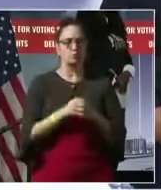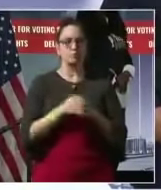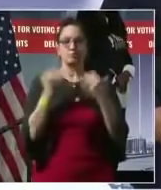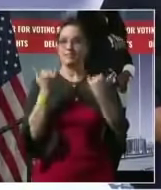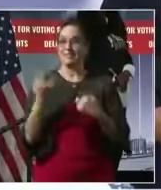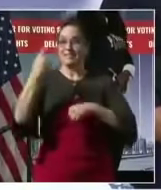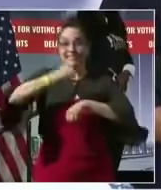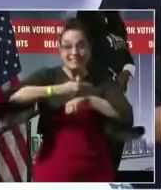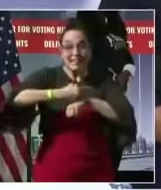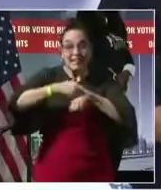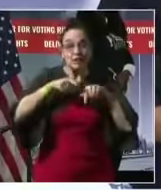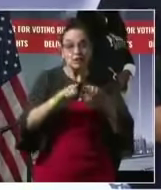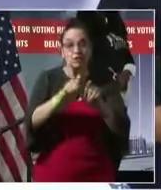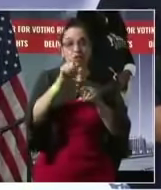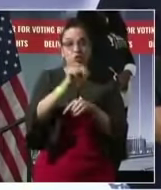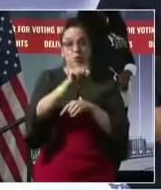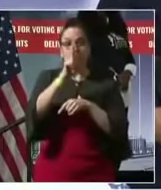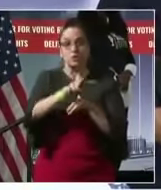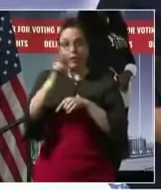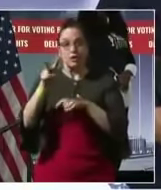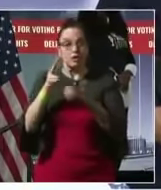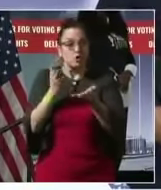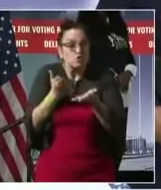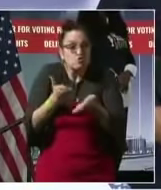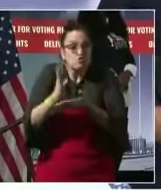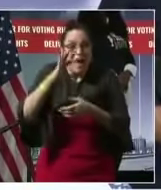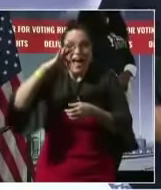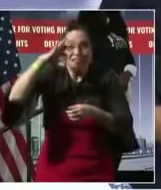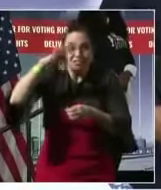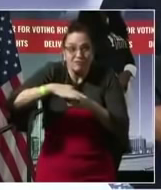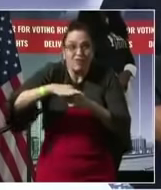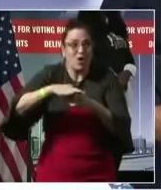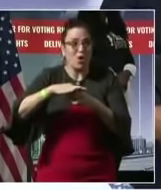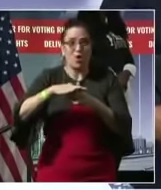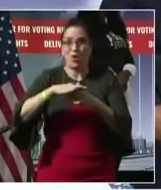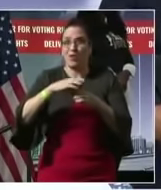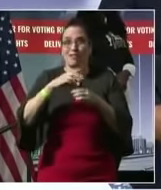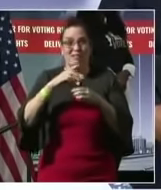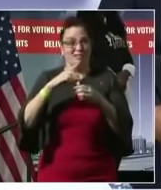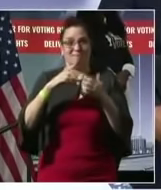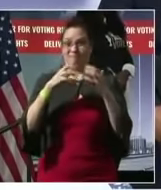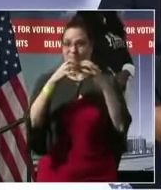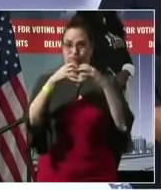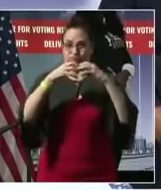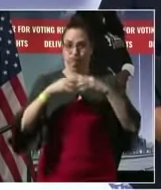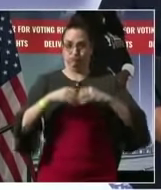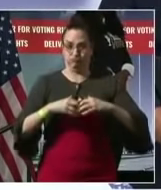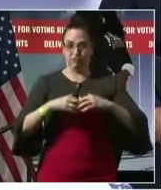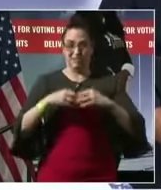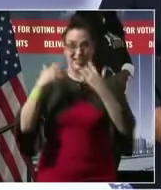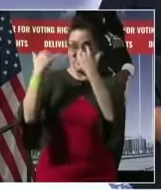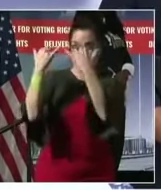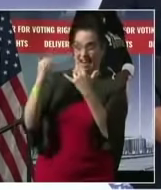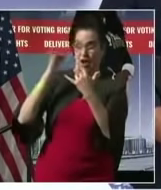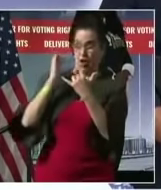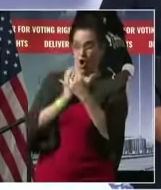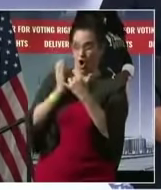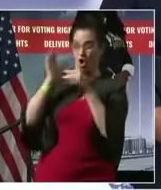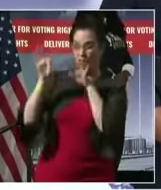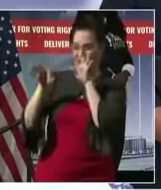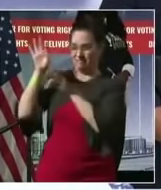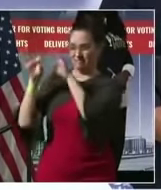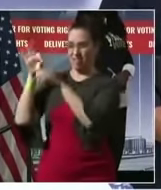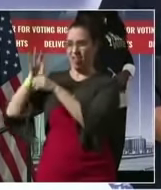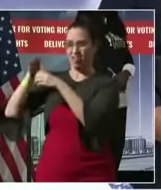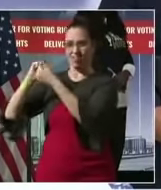Today in 2022, the right to vote is under attack as our elected leaders try to silence our